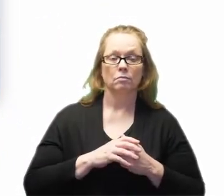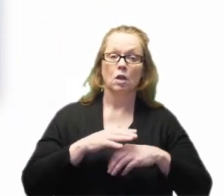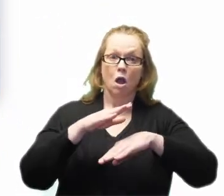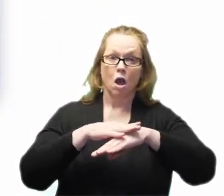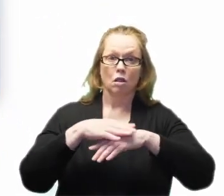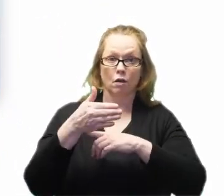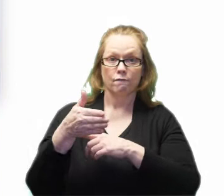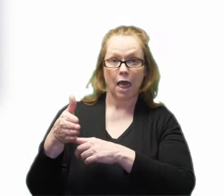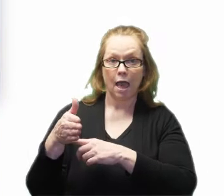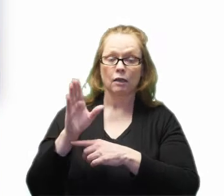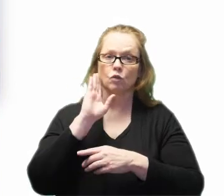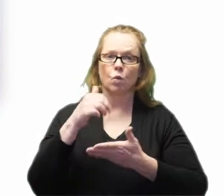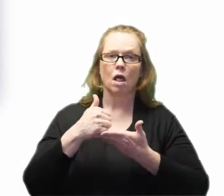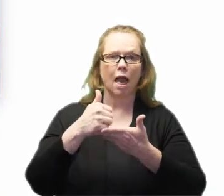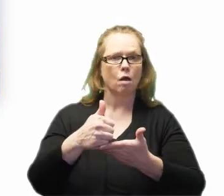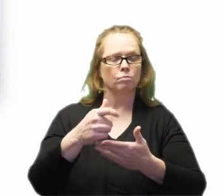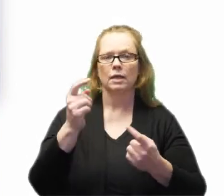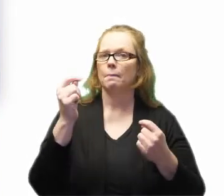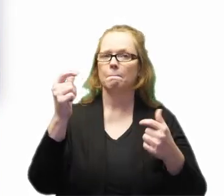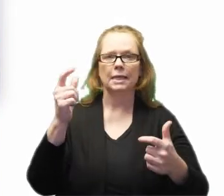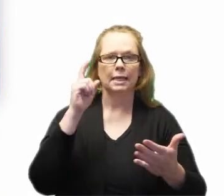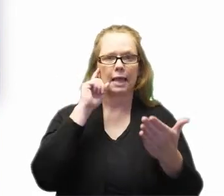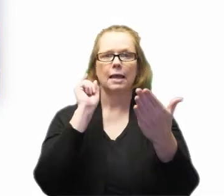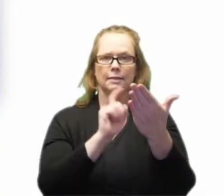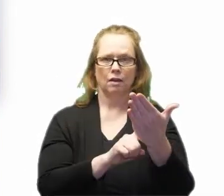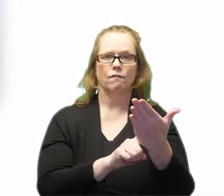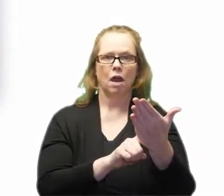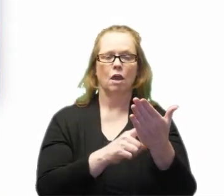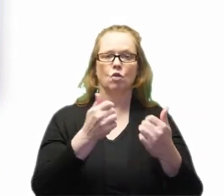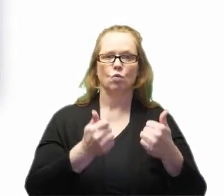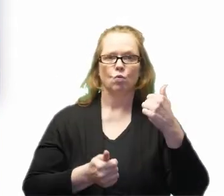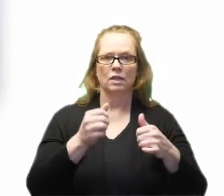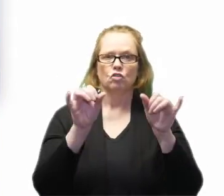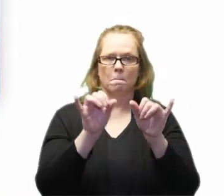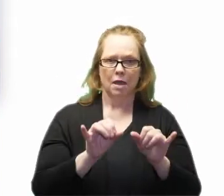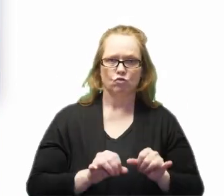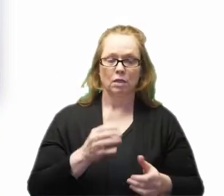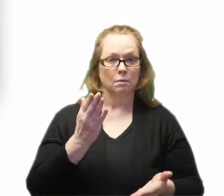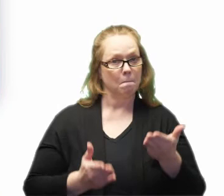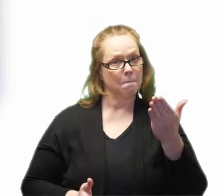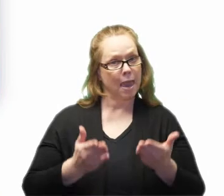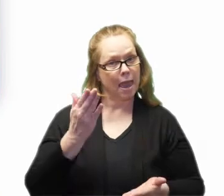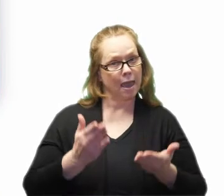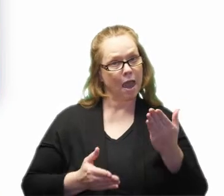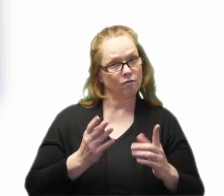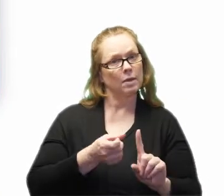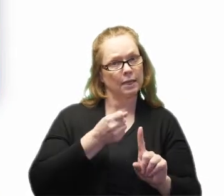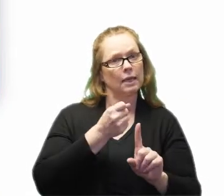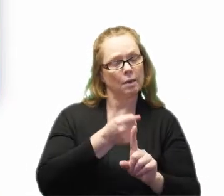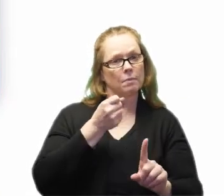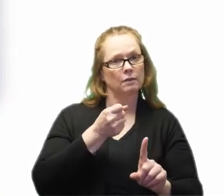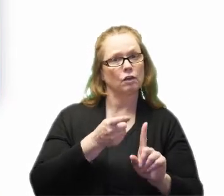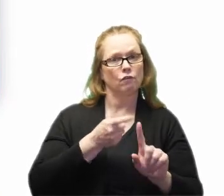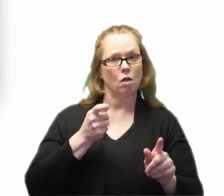The alert flags help you immediately identify which metrics may have been impacted